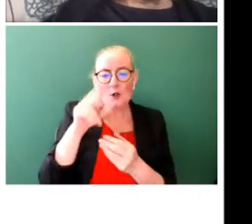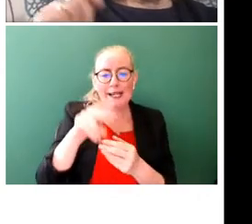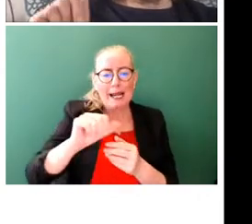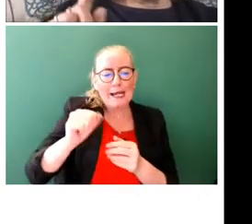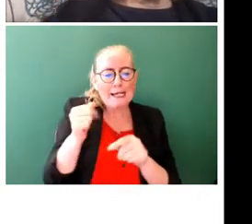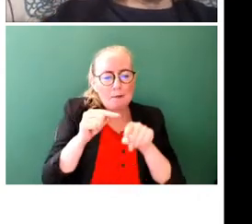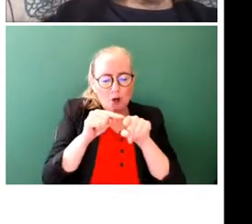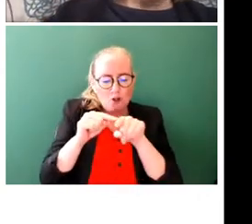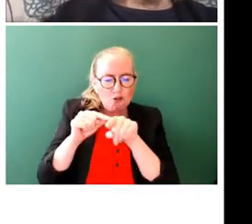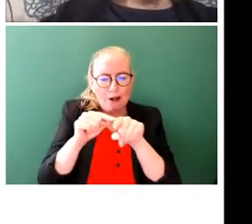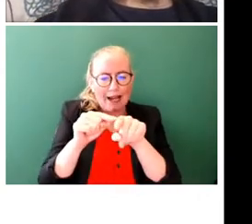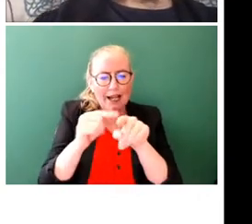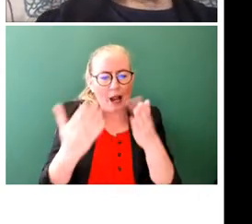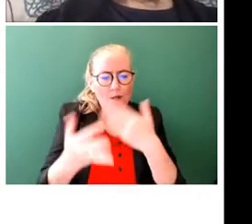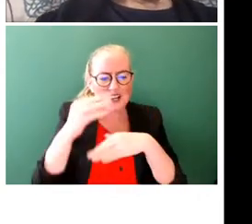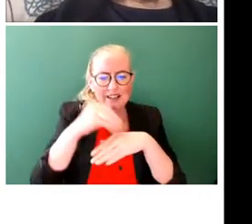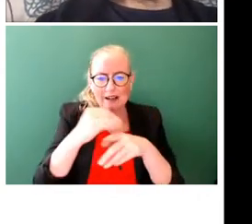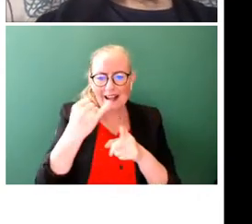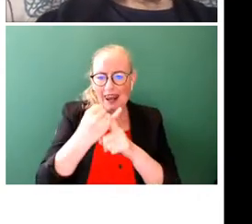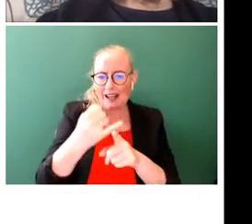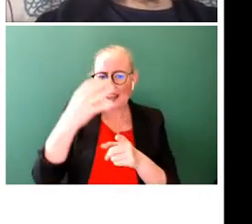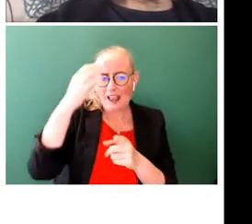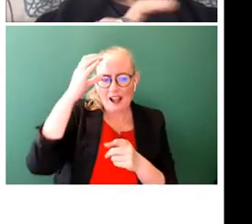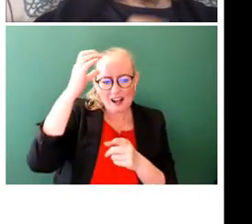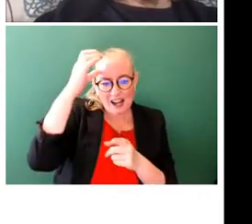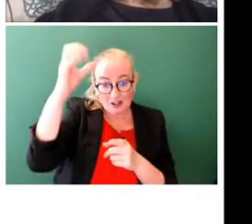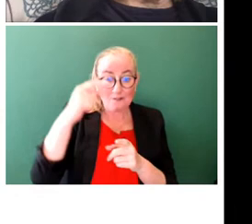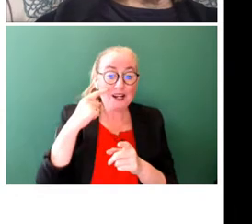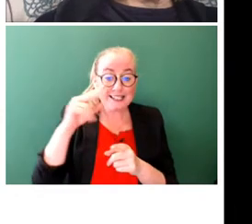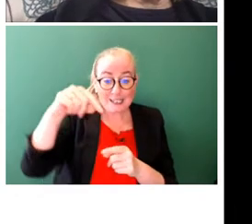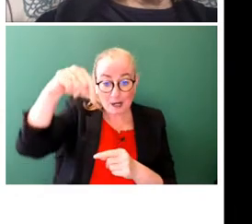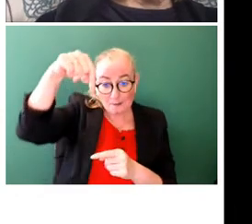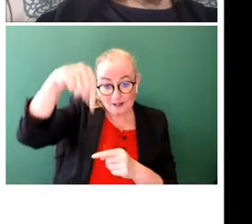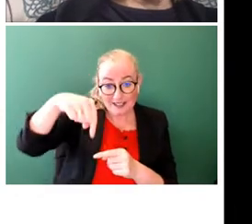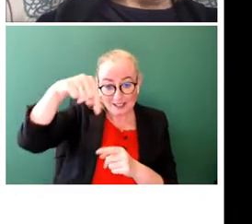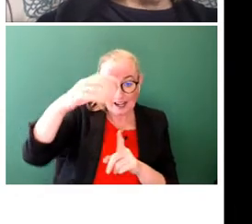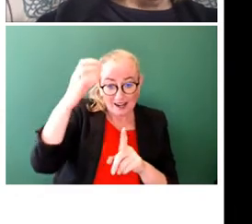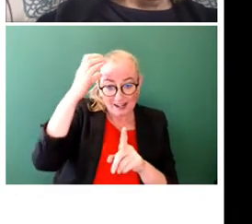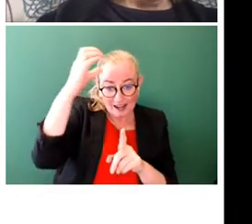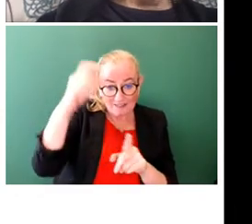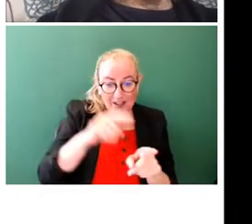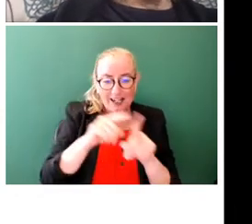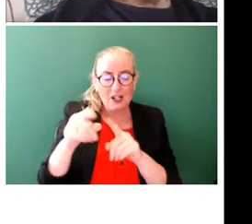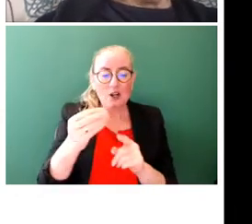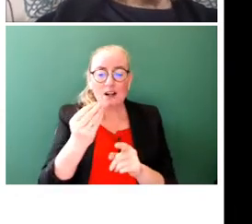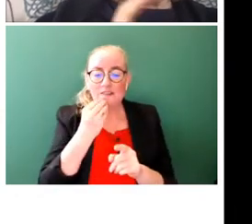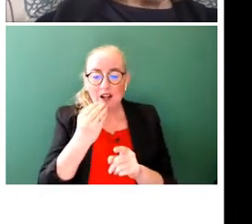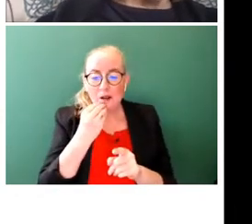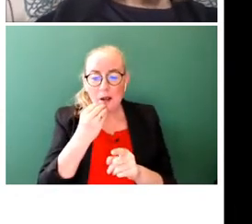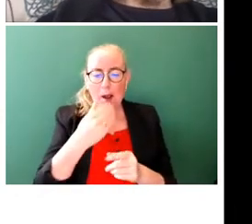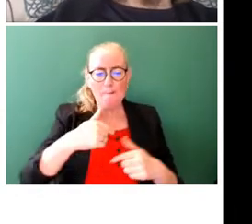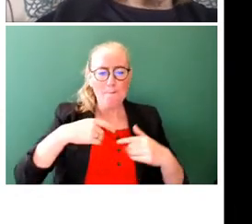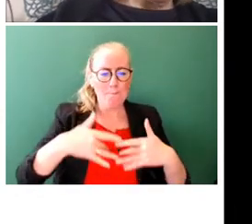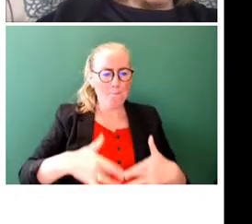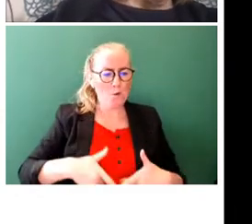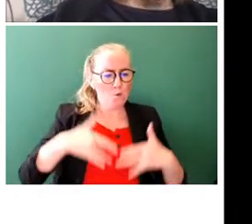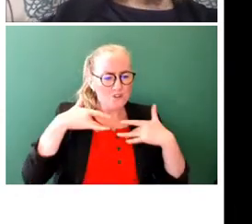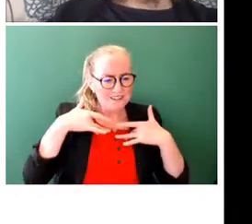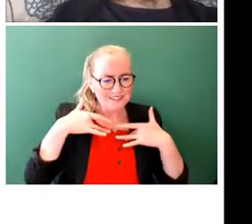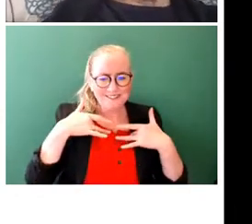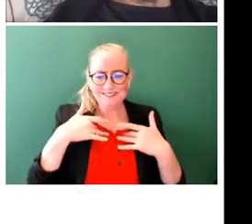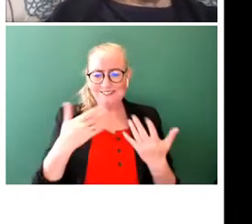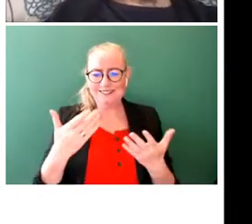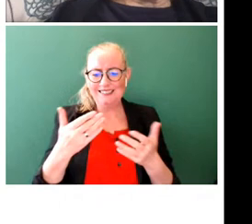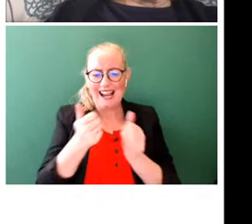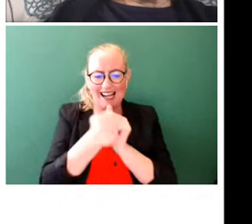how you're doing in terms of your cognition. You can see at the bottom the modules, nutrition, mood, activity. Also, you can set it